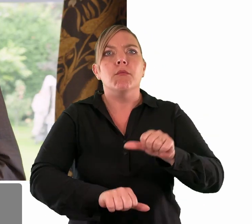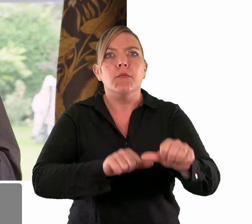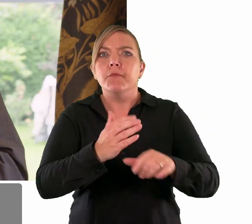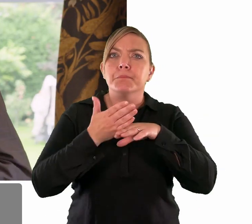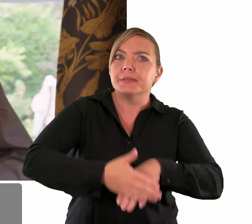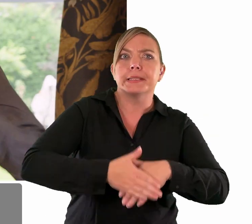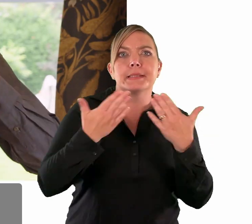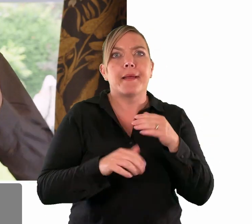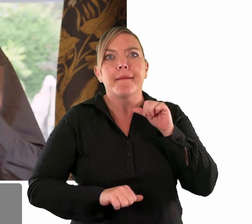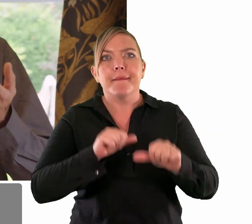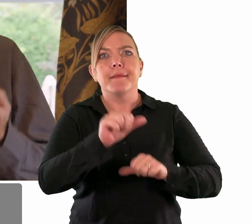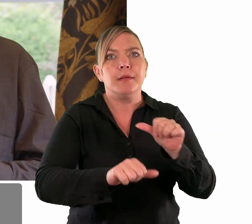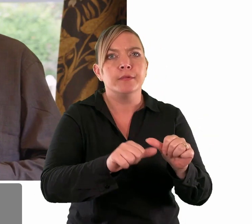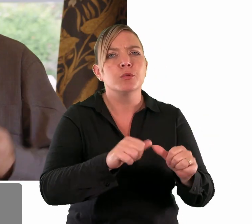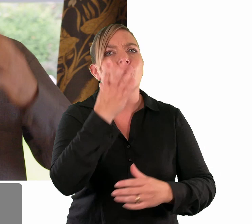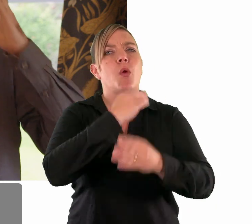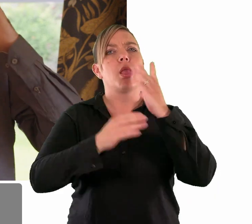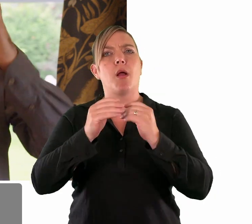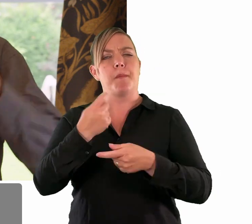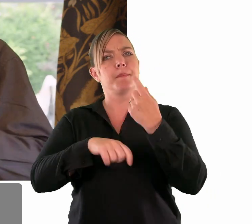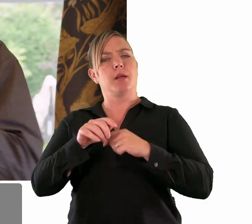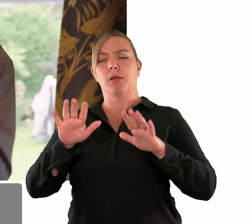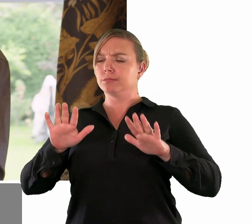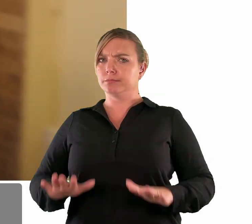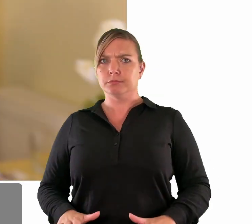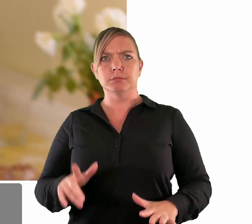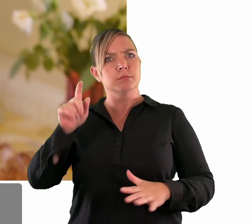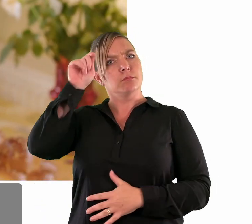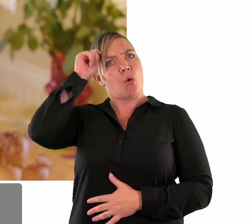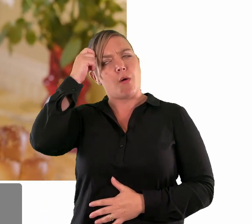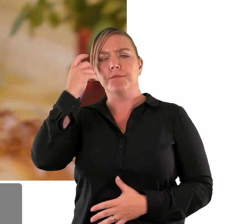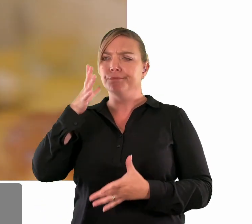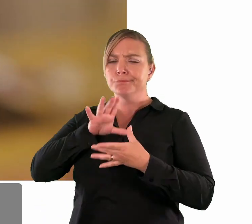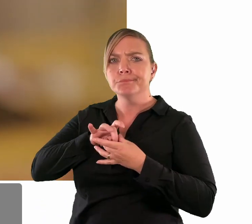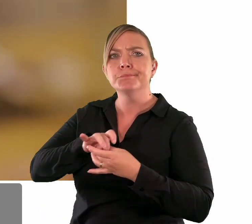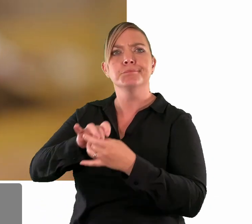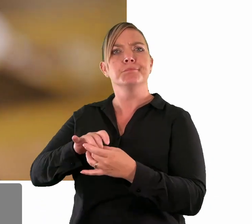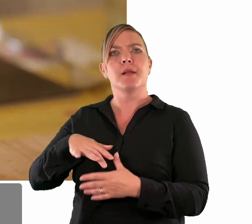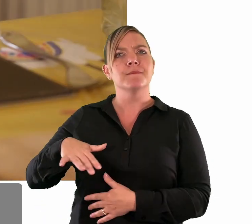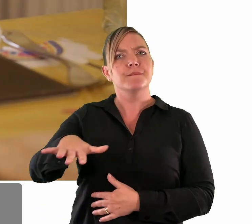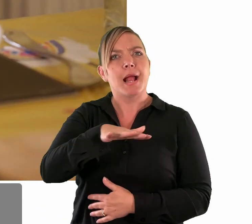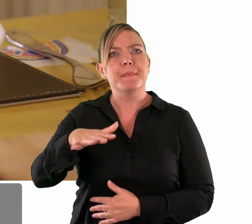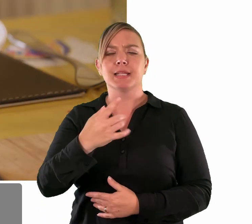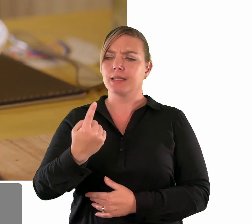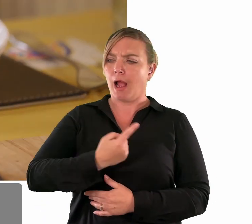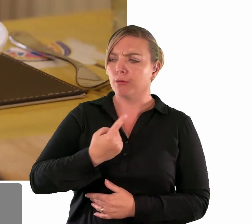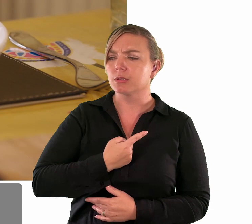day to a day that we need to learn how to switch off and be with our family, be with